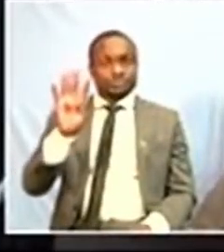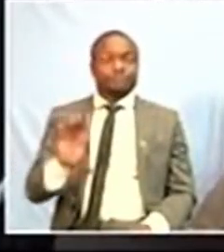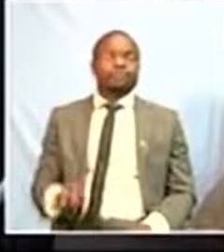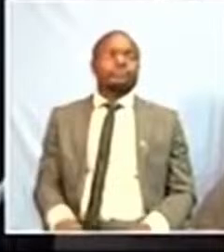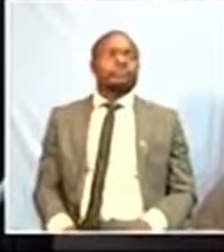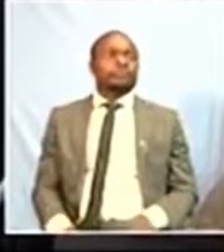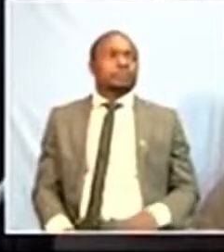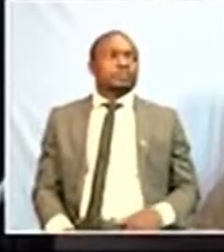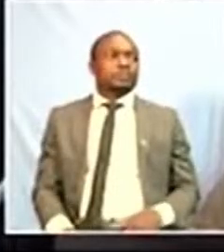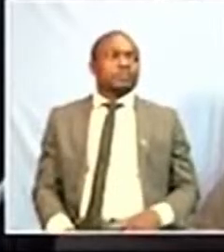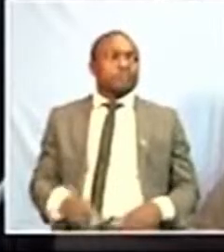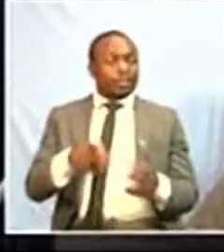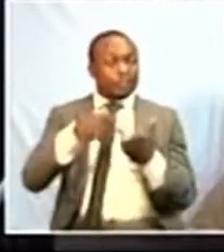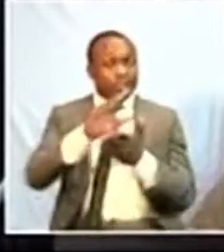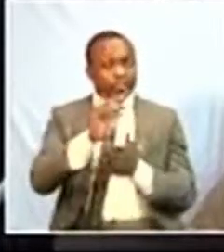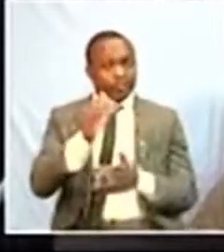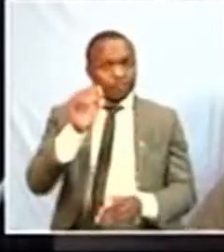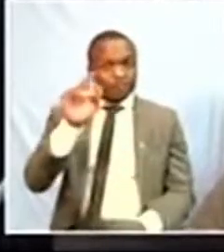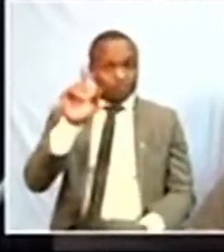So they paid